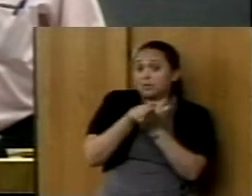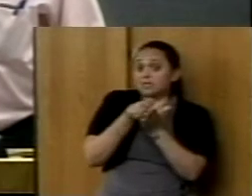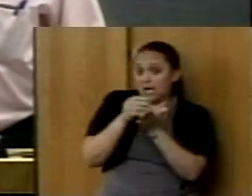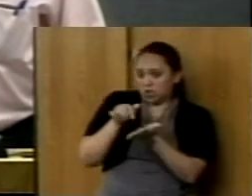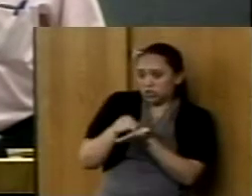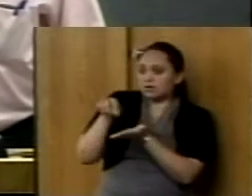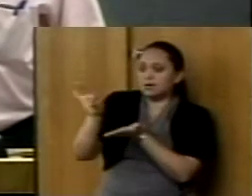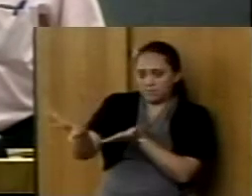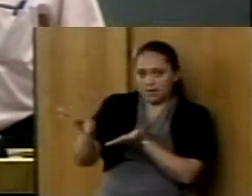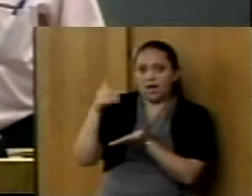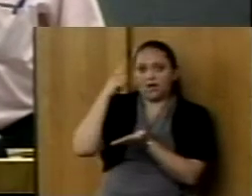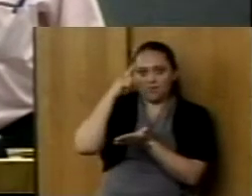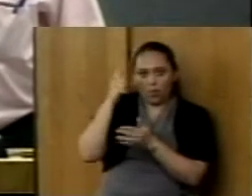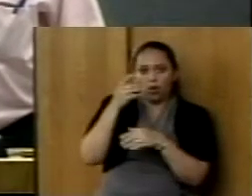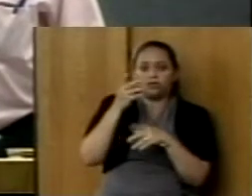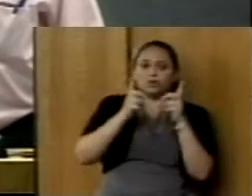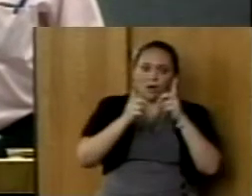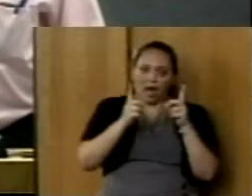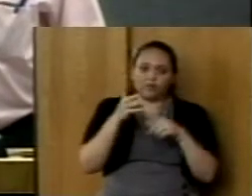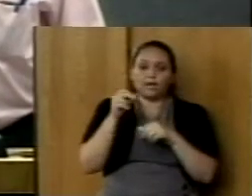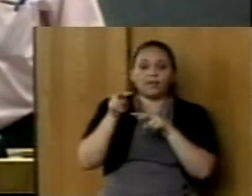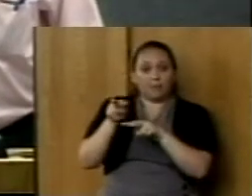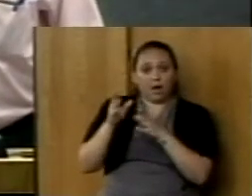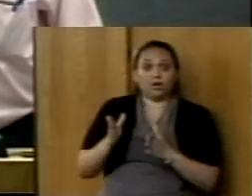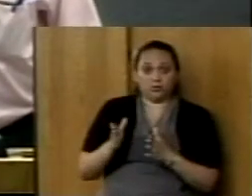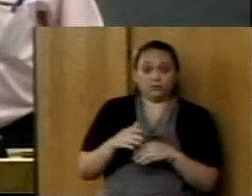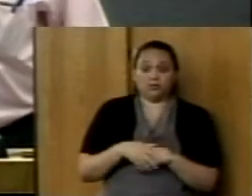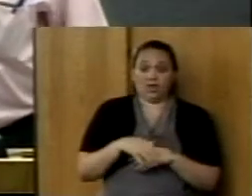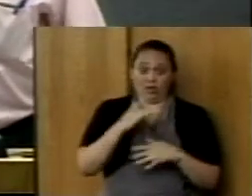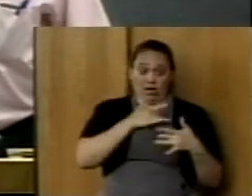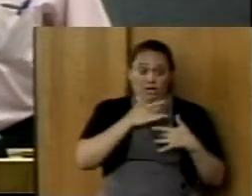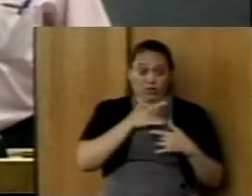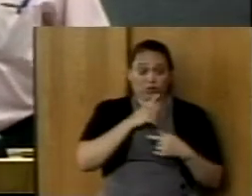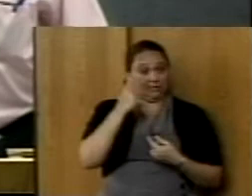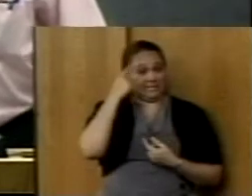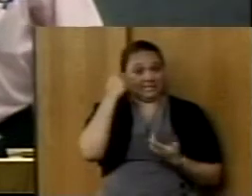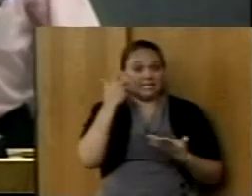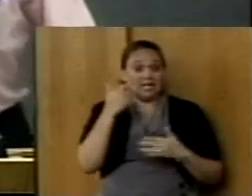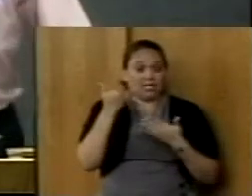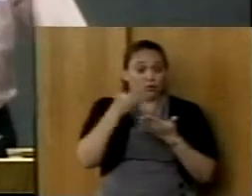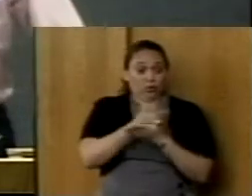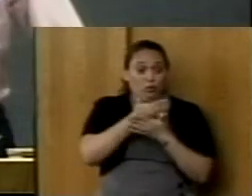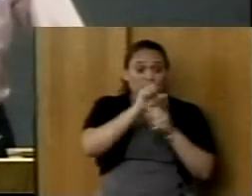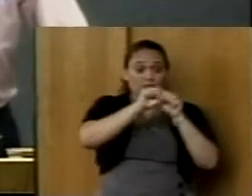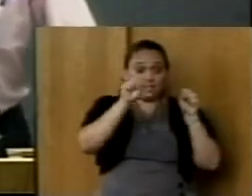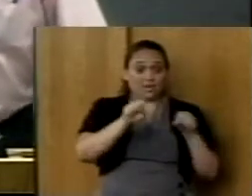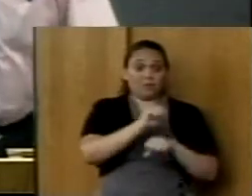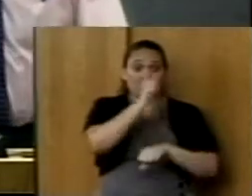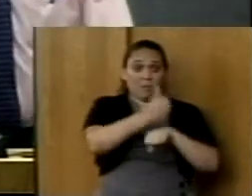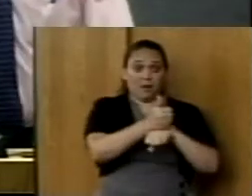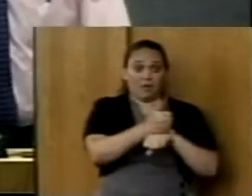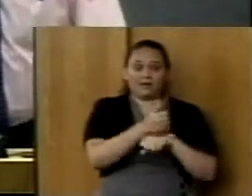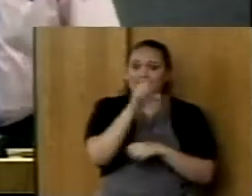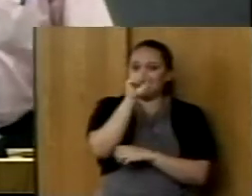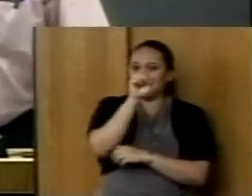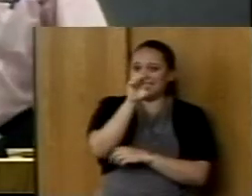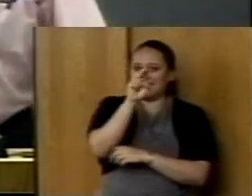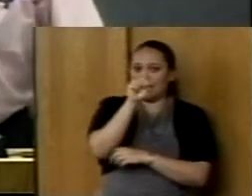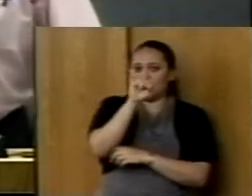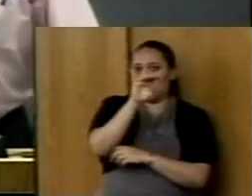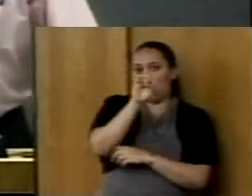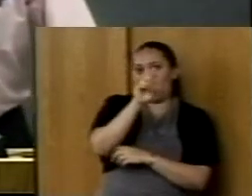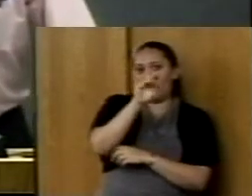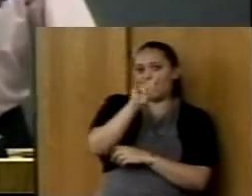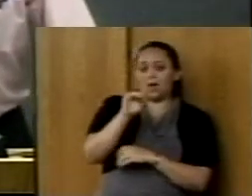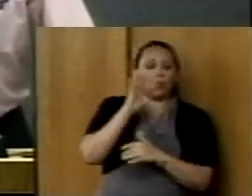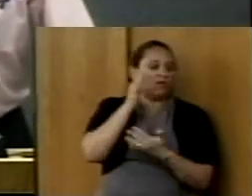bus drivers and for the monitors. Their concern is that if a new system is implemented, that seniority will no longer be